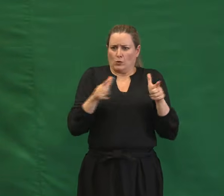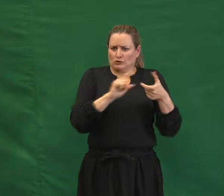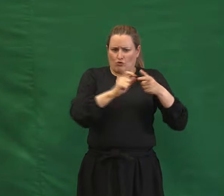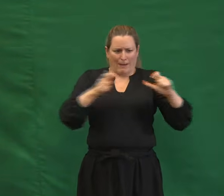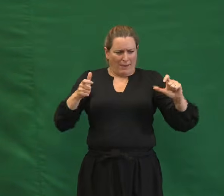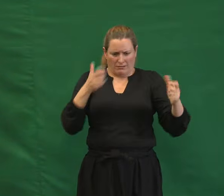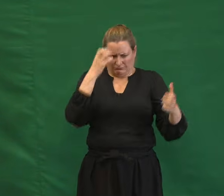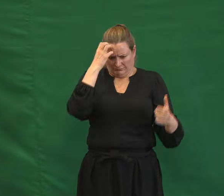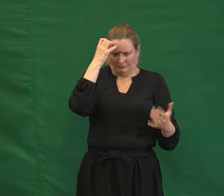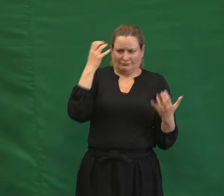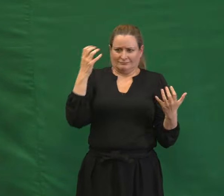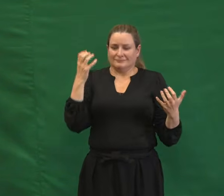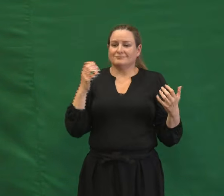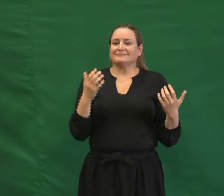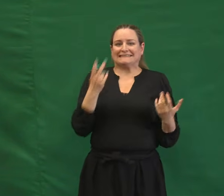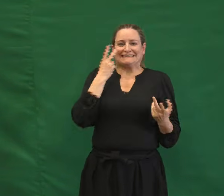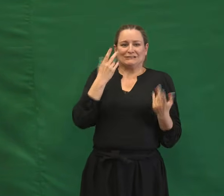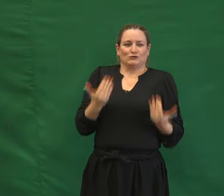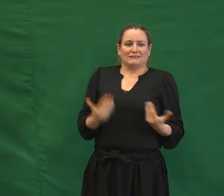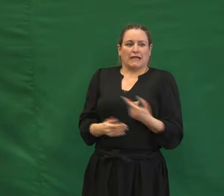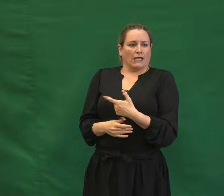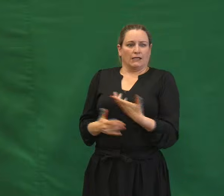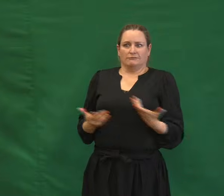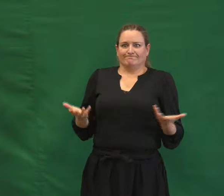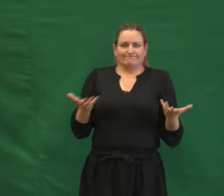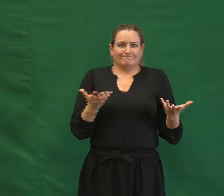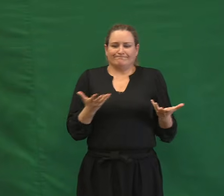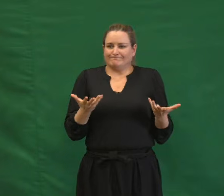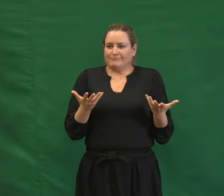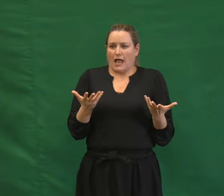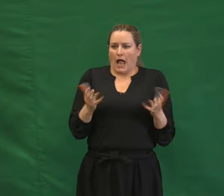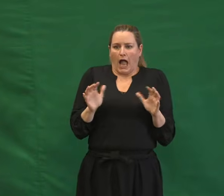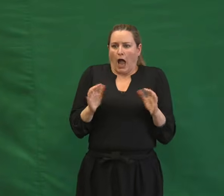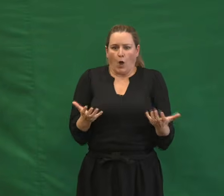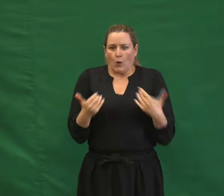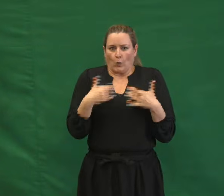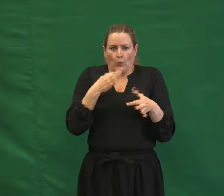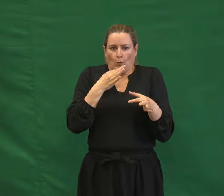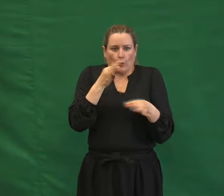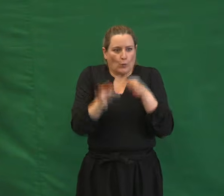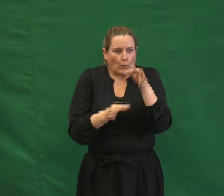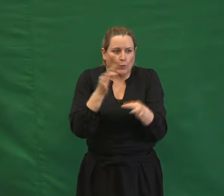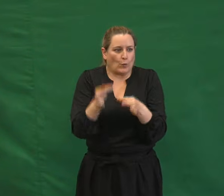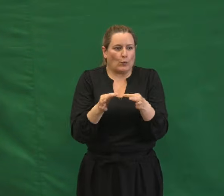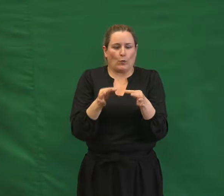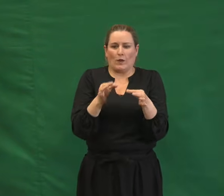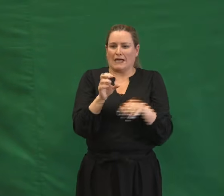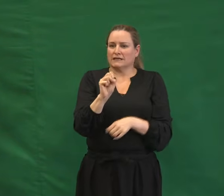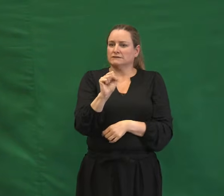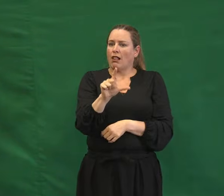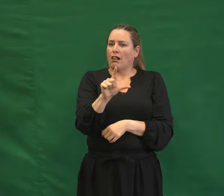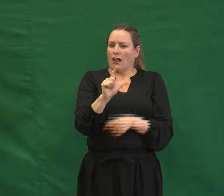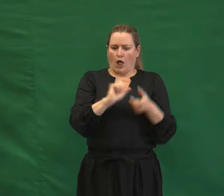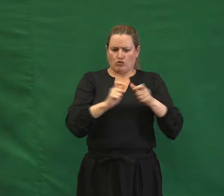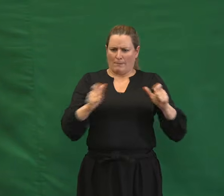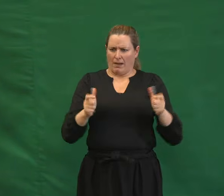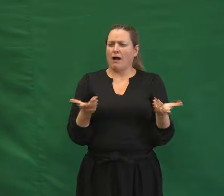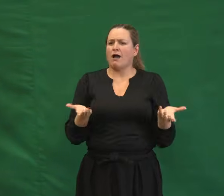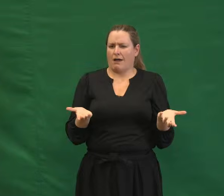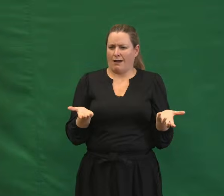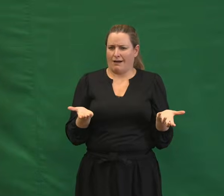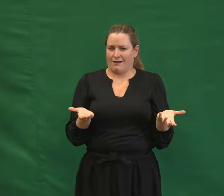Because as it has been highlighted today, there is no adequate descriptive grammar or reference grammar for SASL.